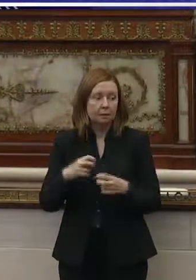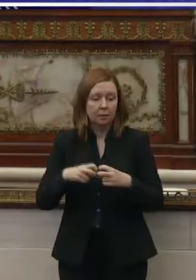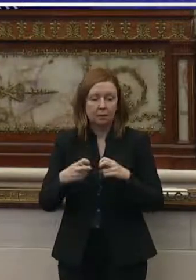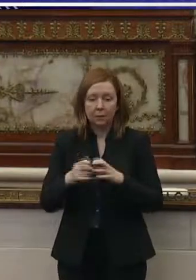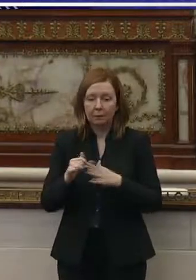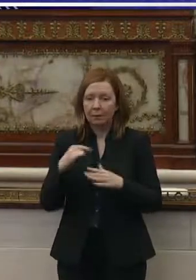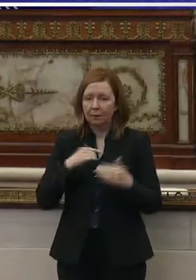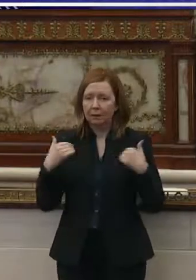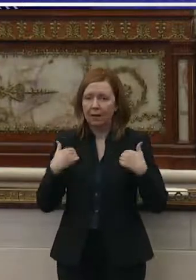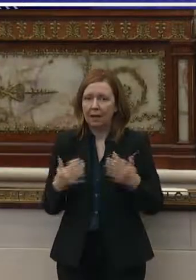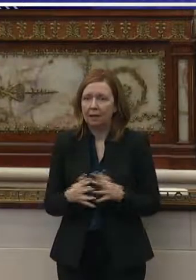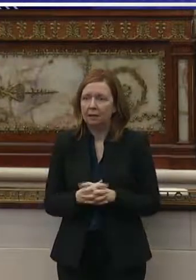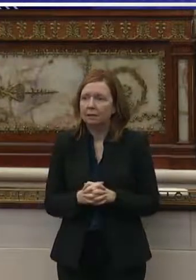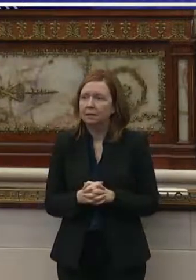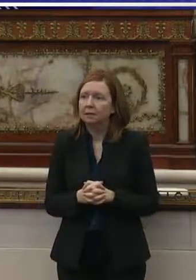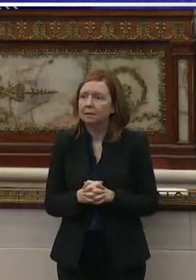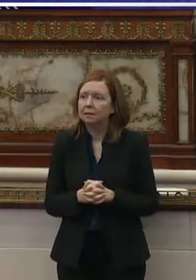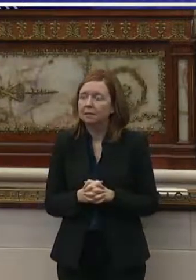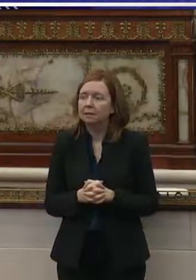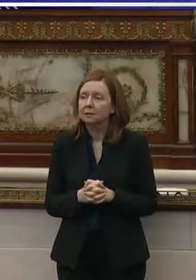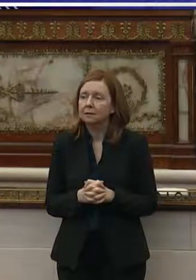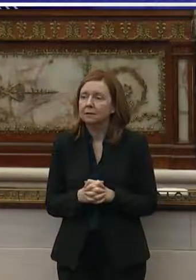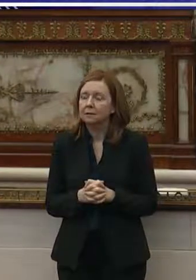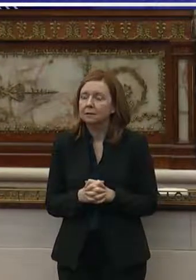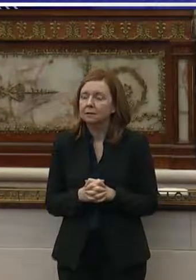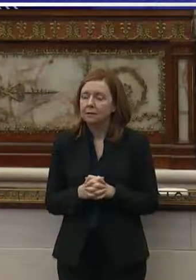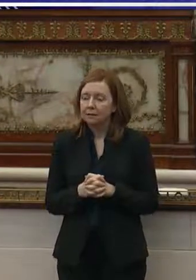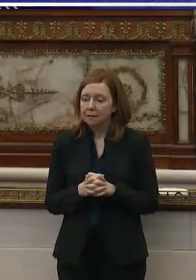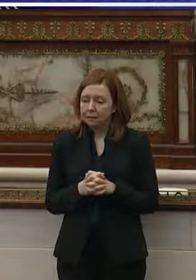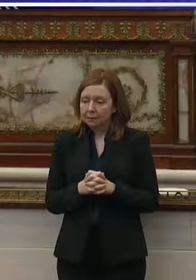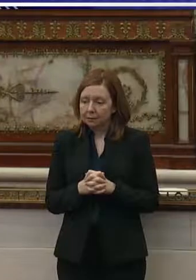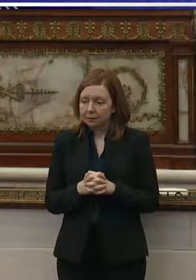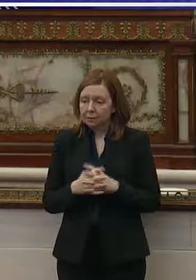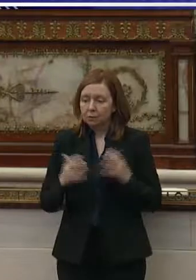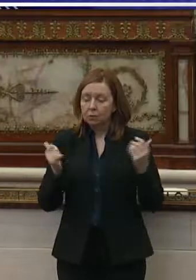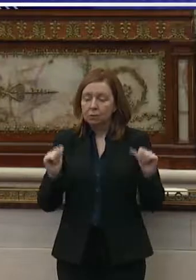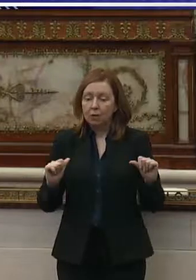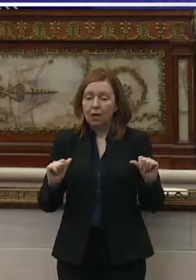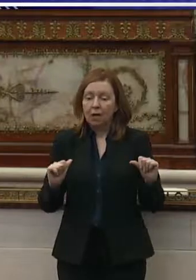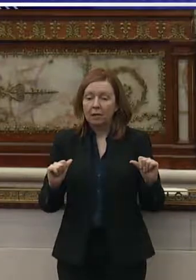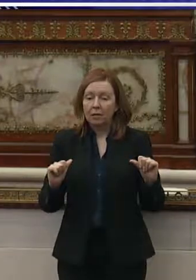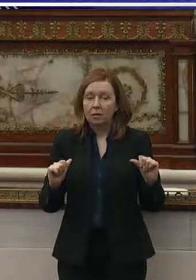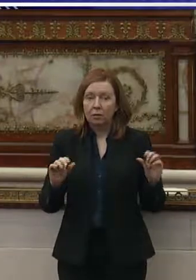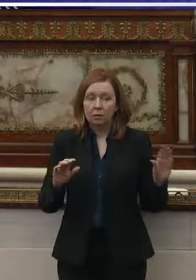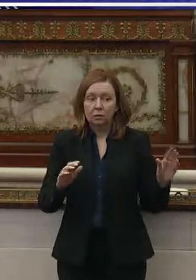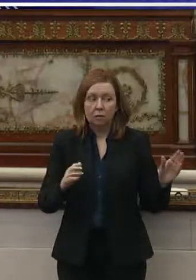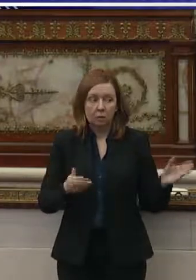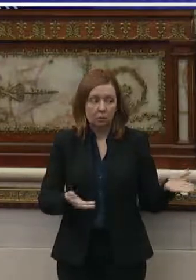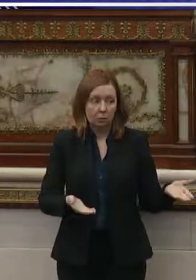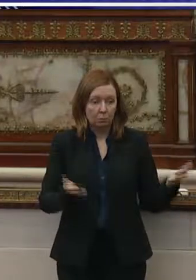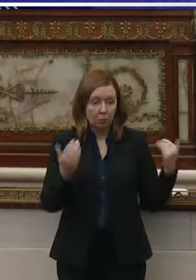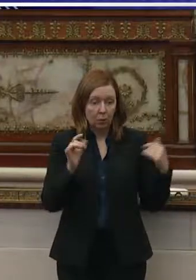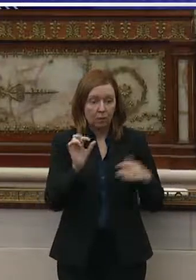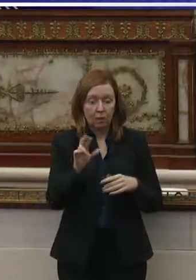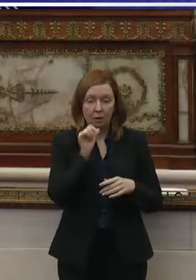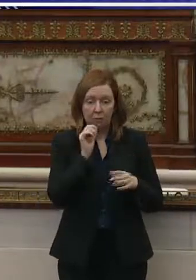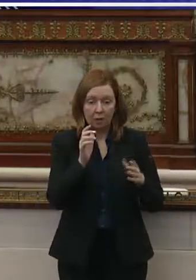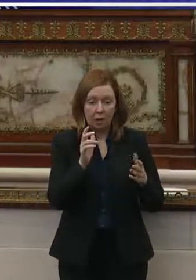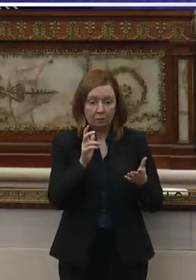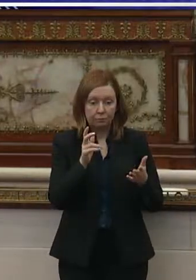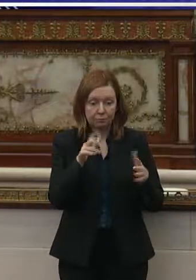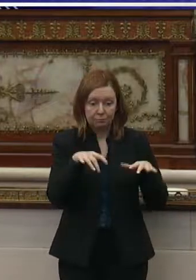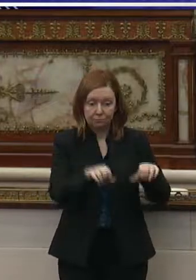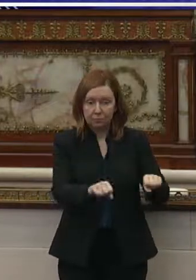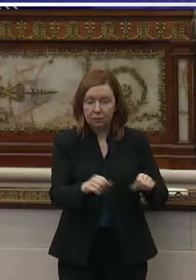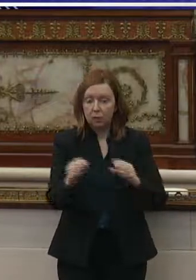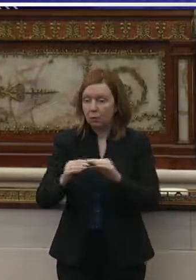we've had. And so part of it is you're trying to move the traffic, the car, so they're not occupying space, so more people